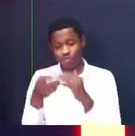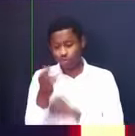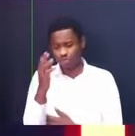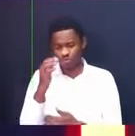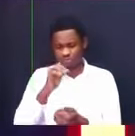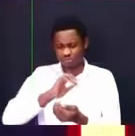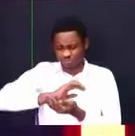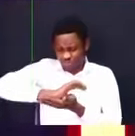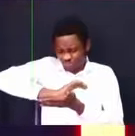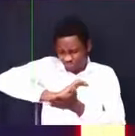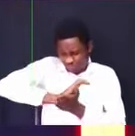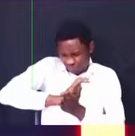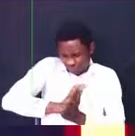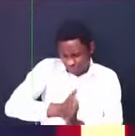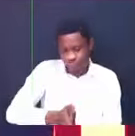crushed.